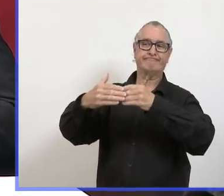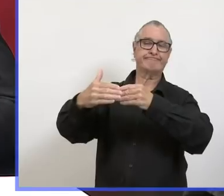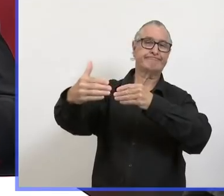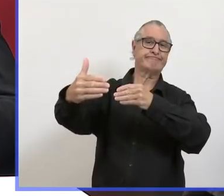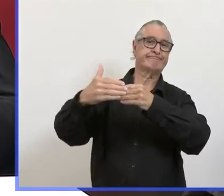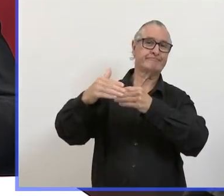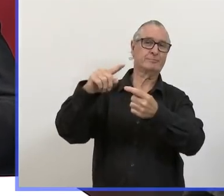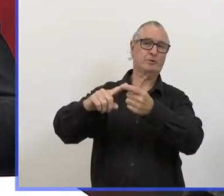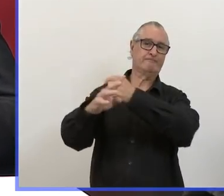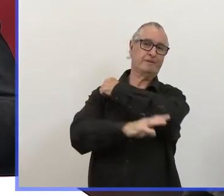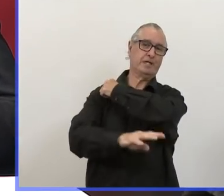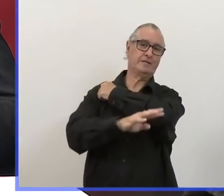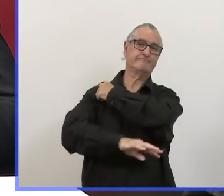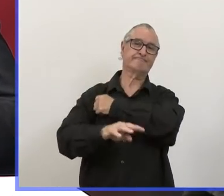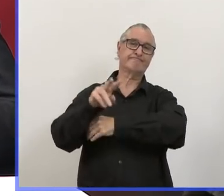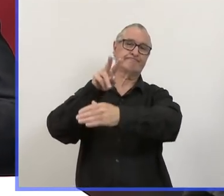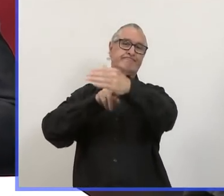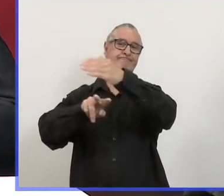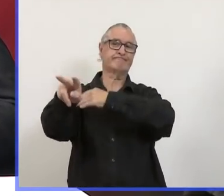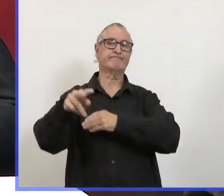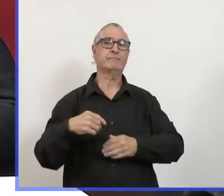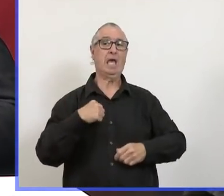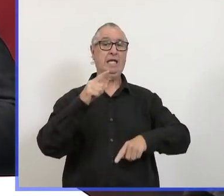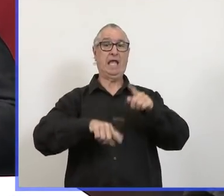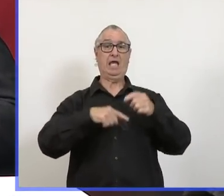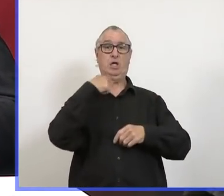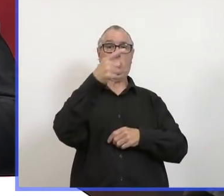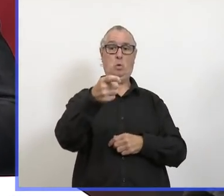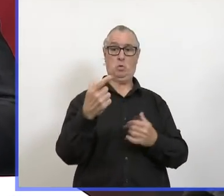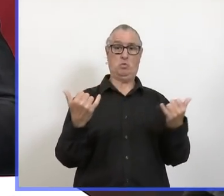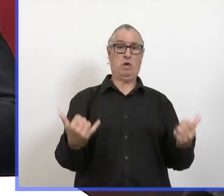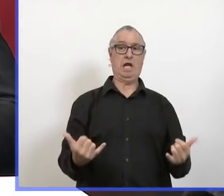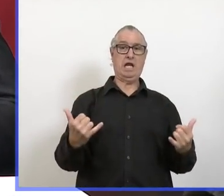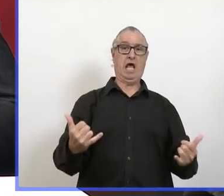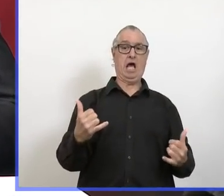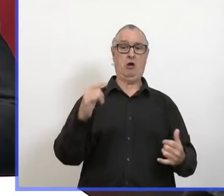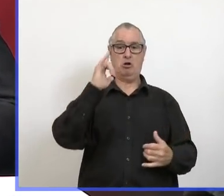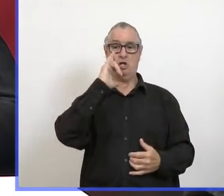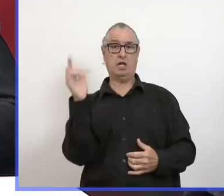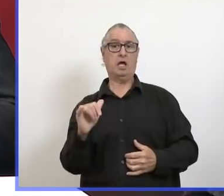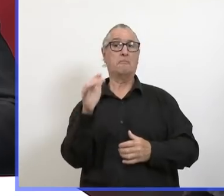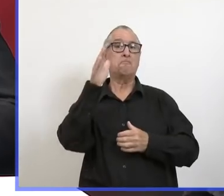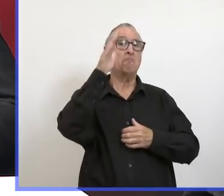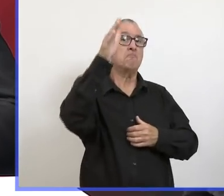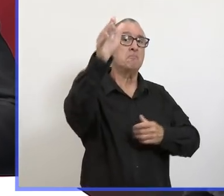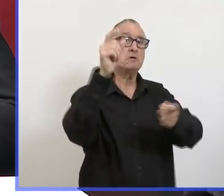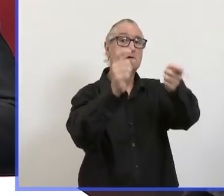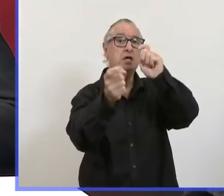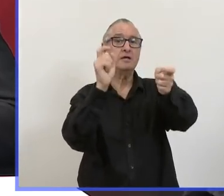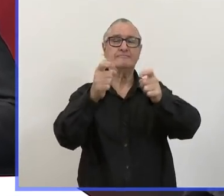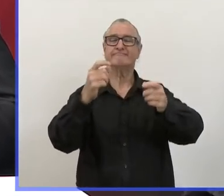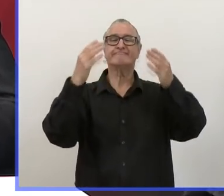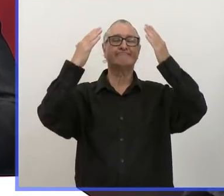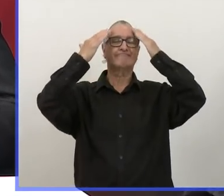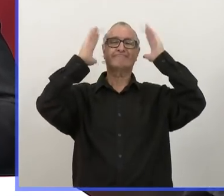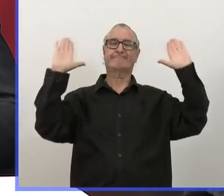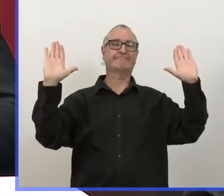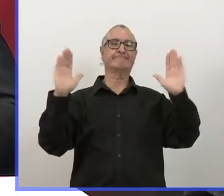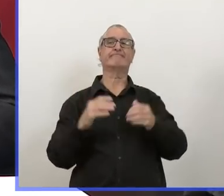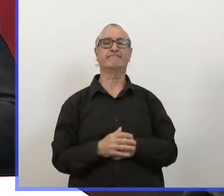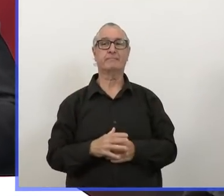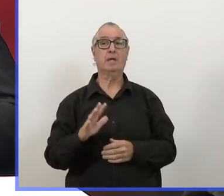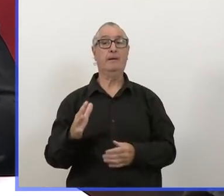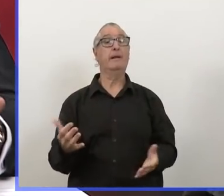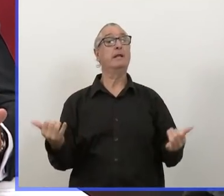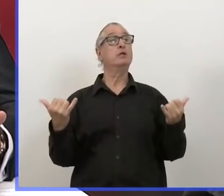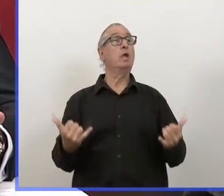about, because things are going to change between now and then. So again, right now, we're in our third wave. The case numbers are coming down, but our ICUs are full.